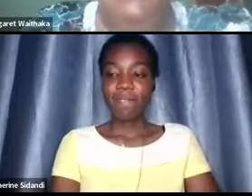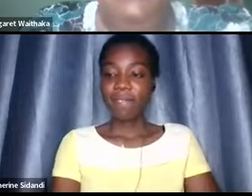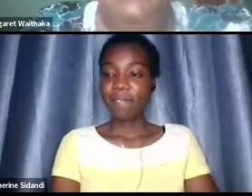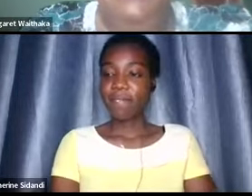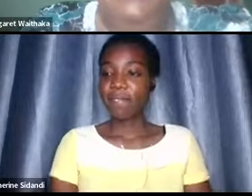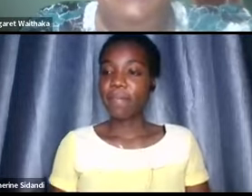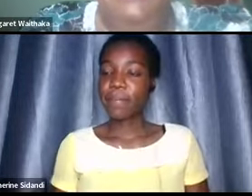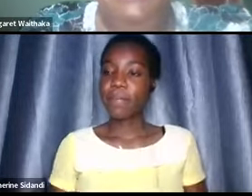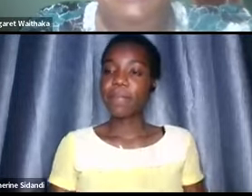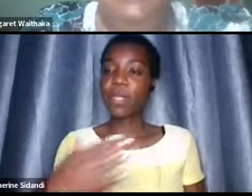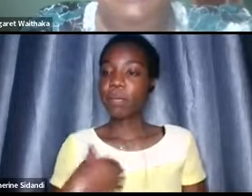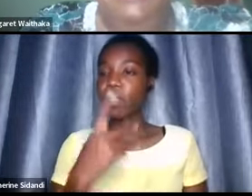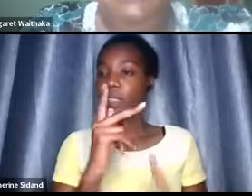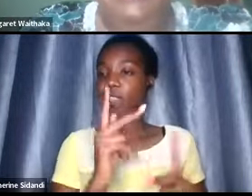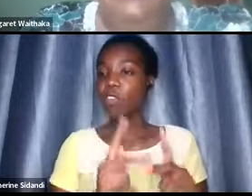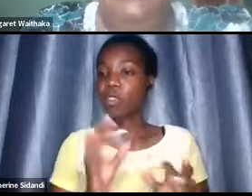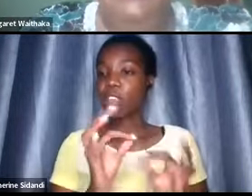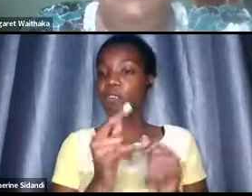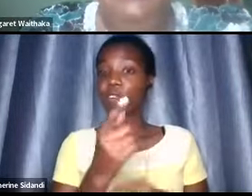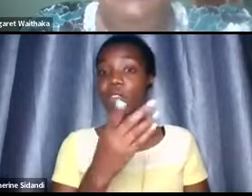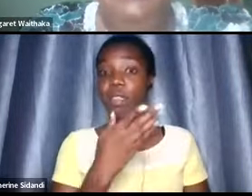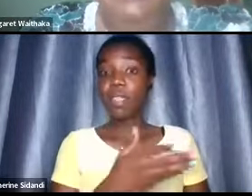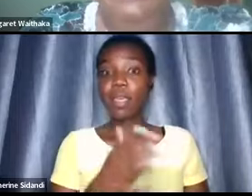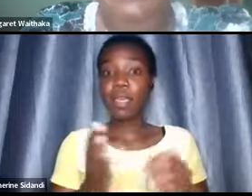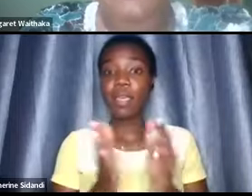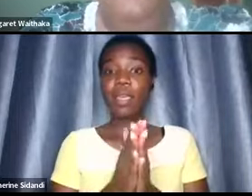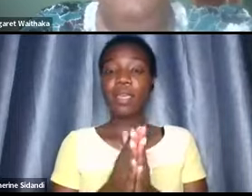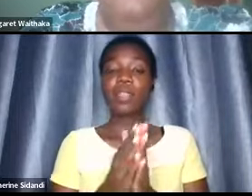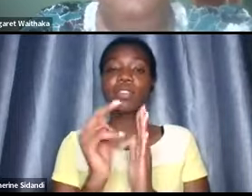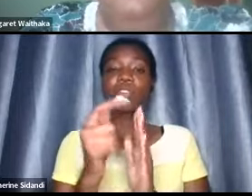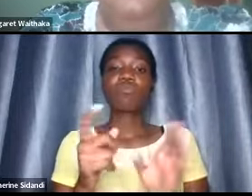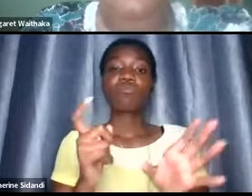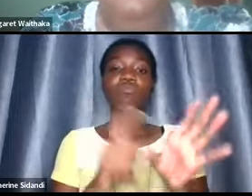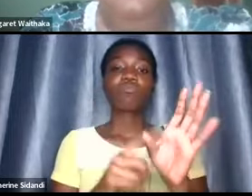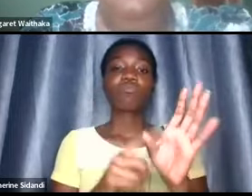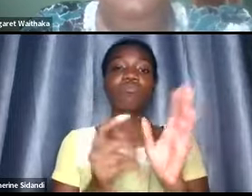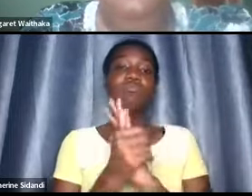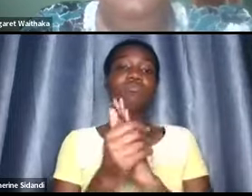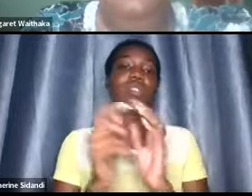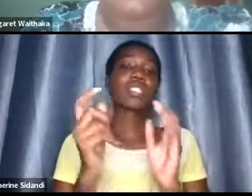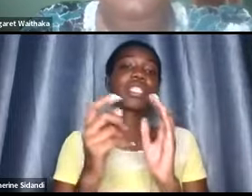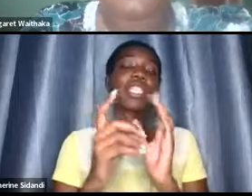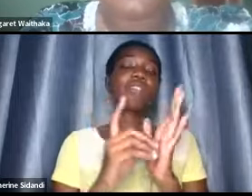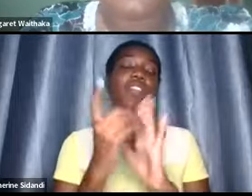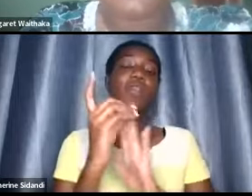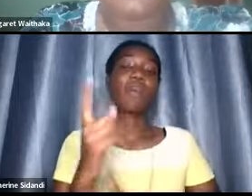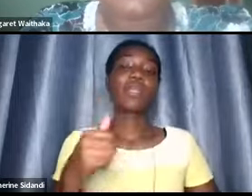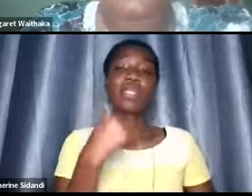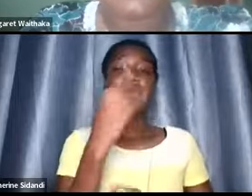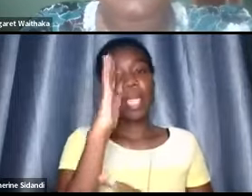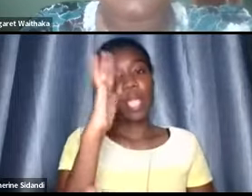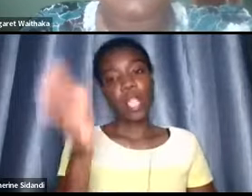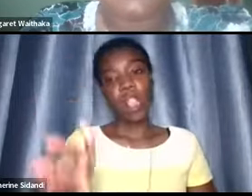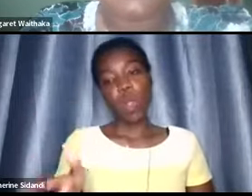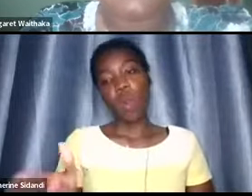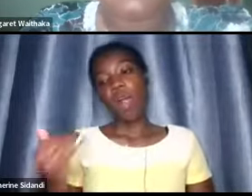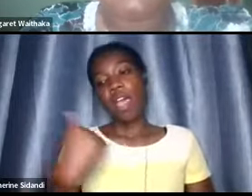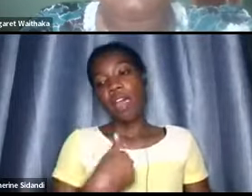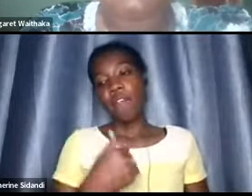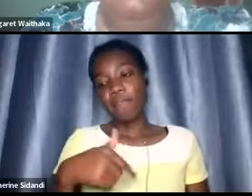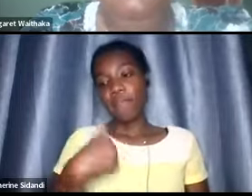Yes, I am in Kisumu. If you're here and attending the Talent Development, please say hello. And have yourselves a good night. Please